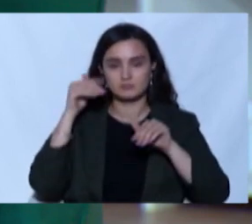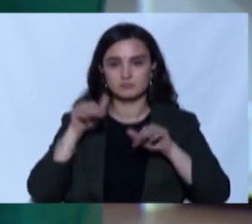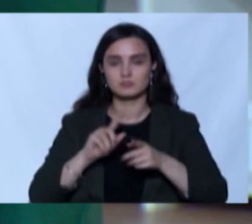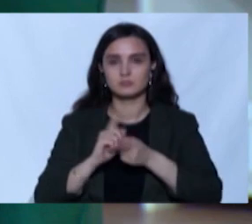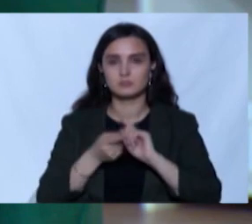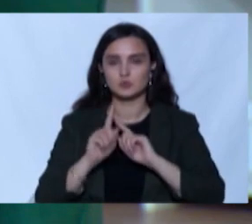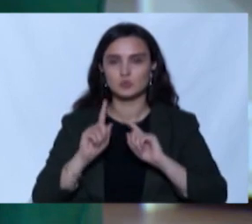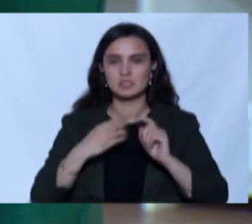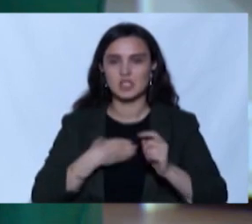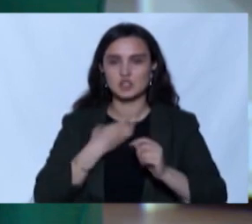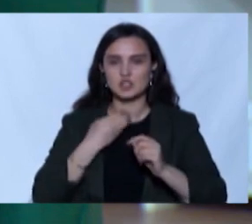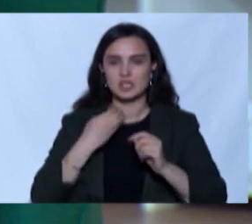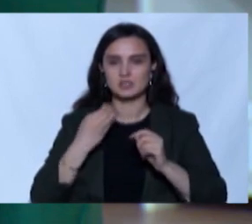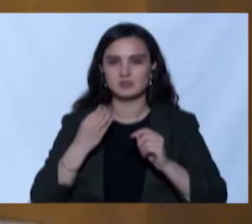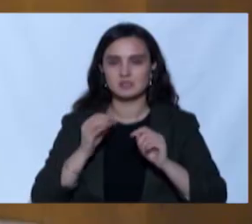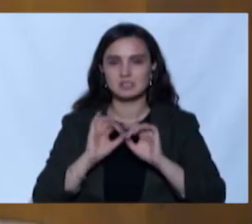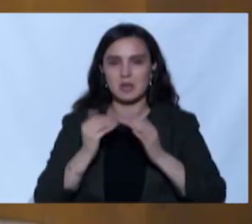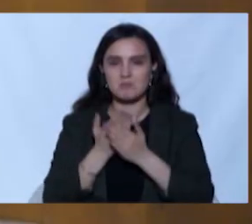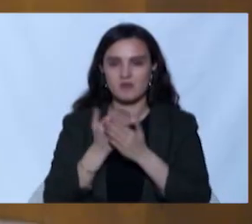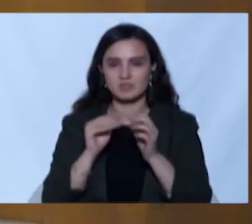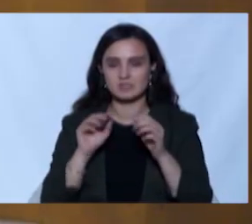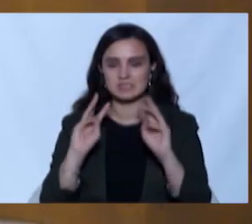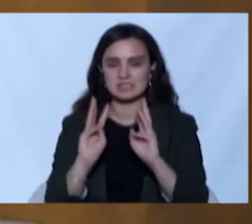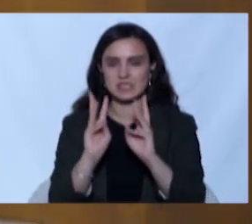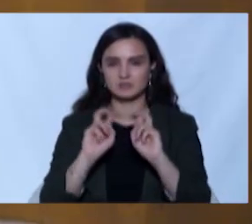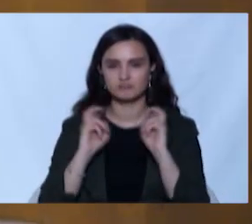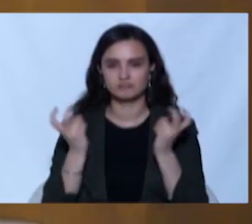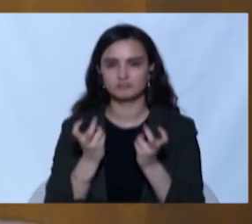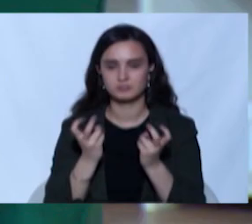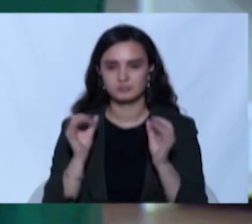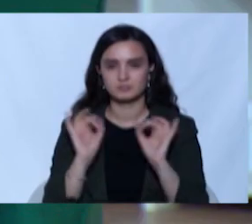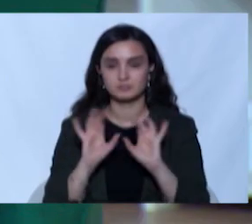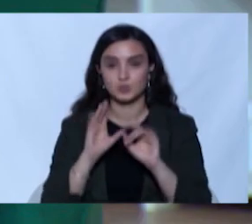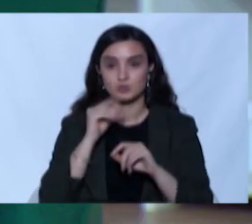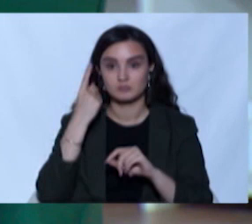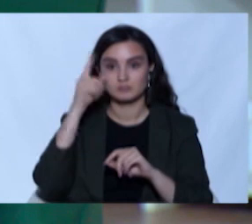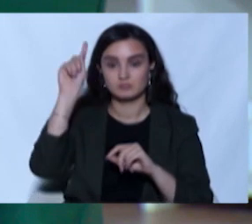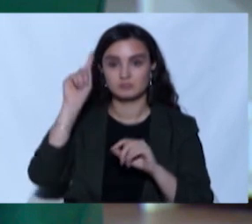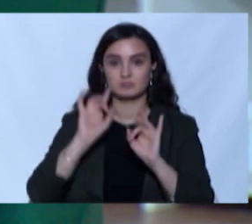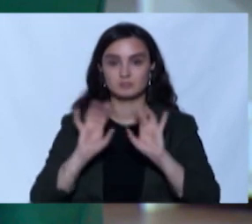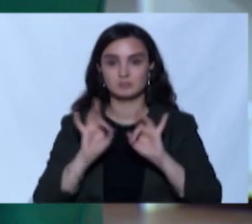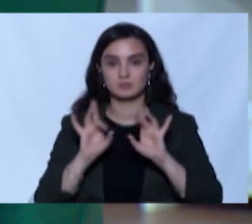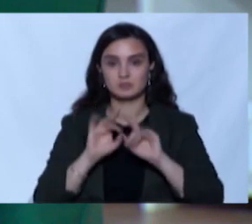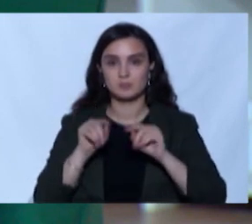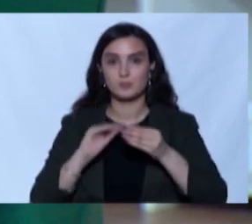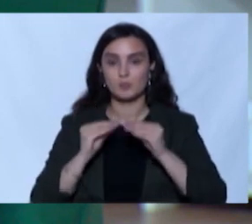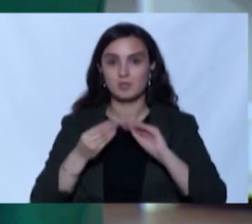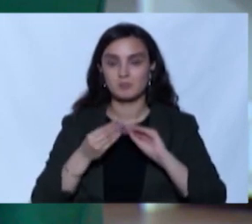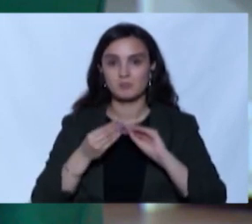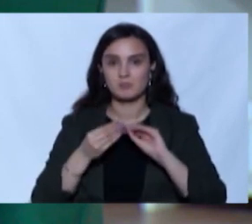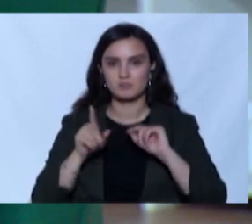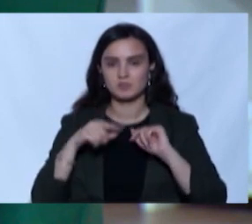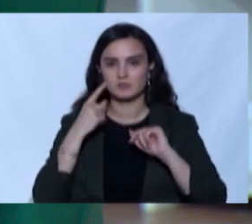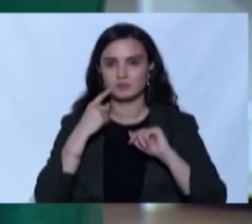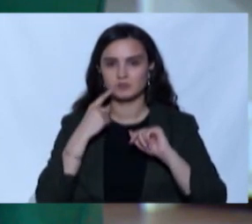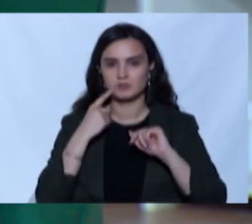horror stories around the fire. When an idea occurred to Byron, and he challenged them and he said,